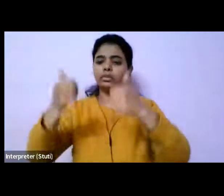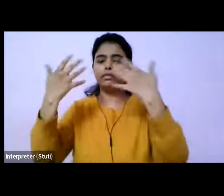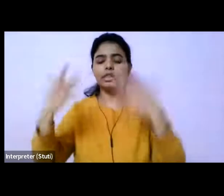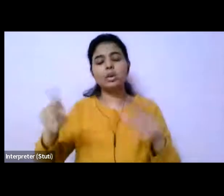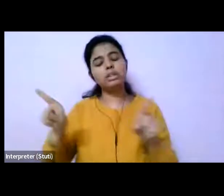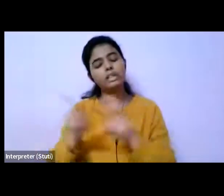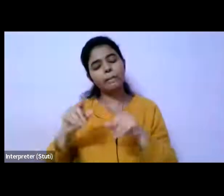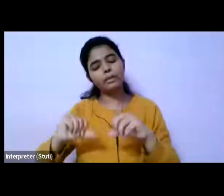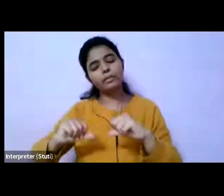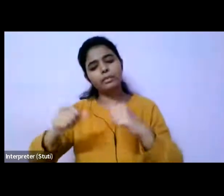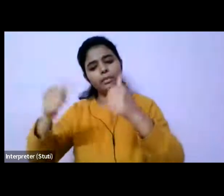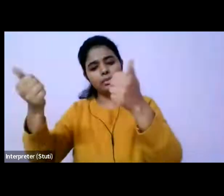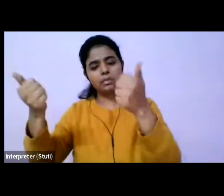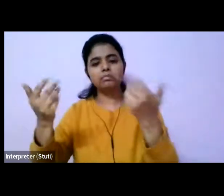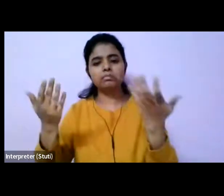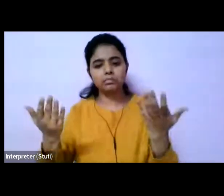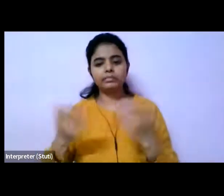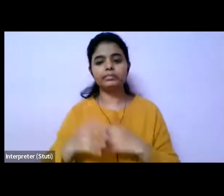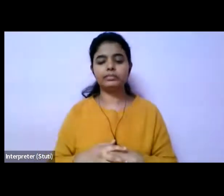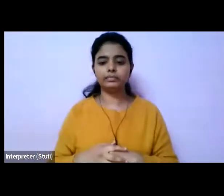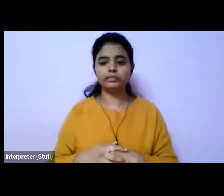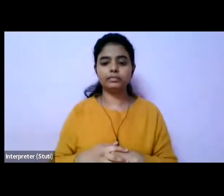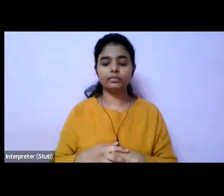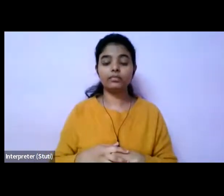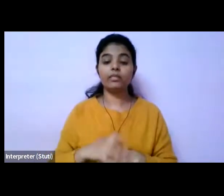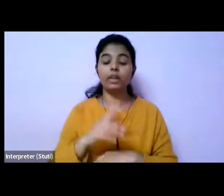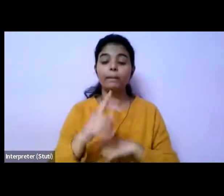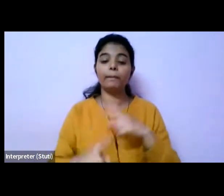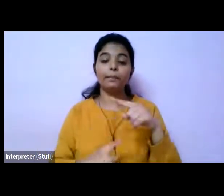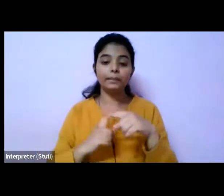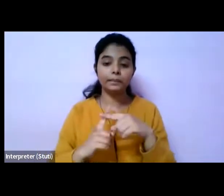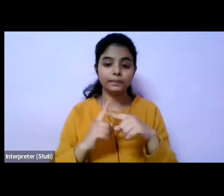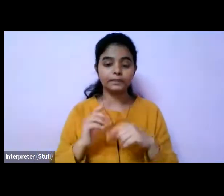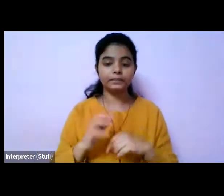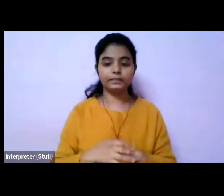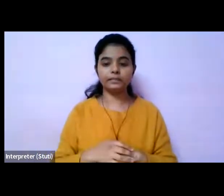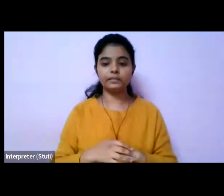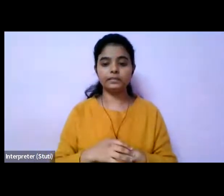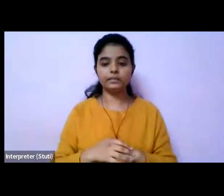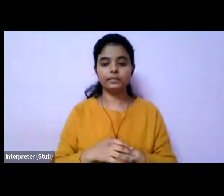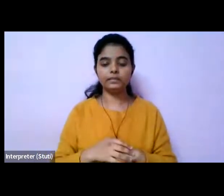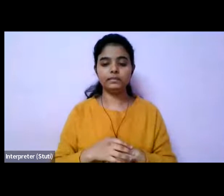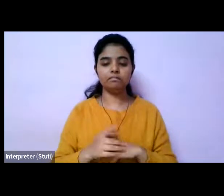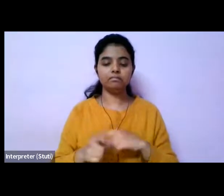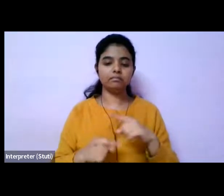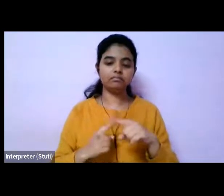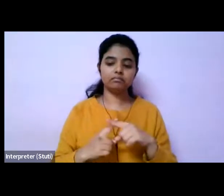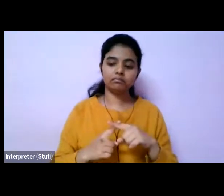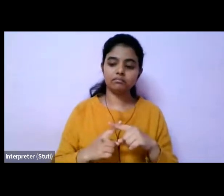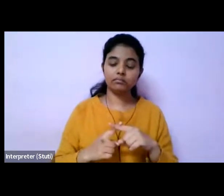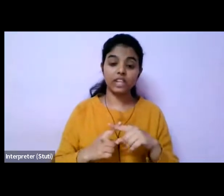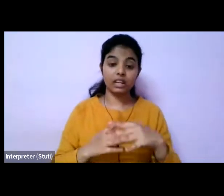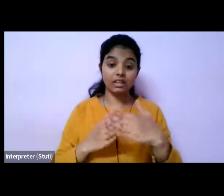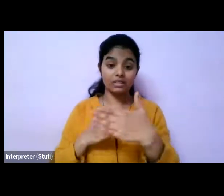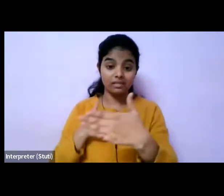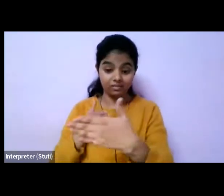successfully. And resistance